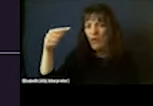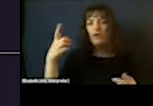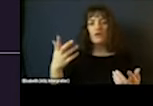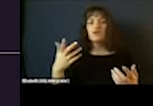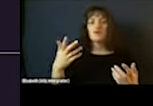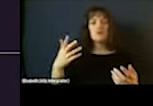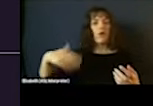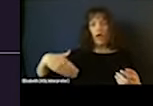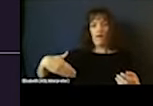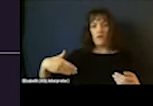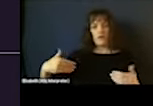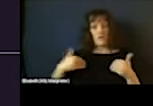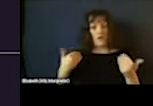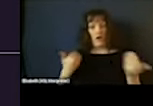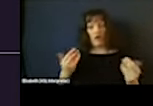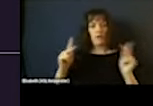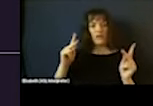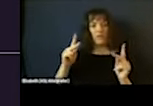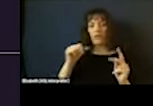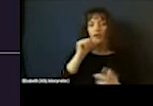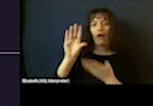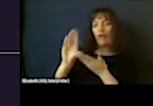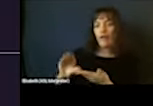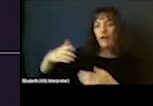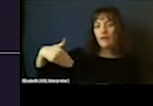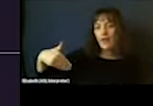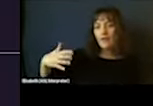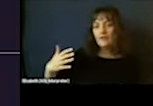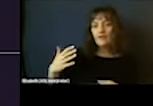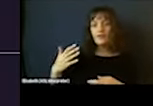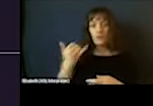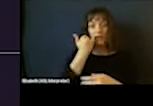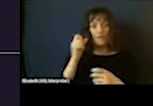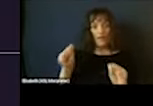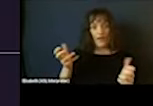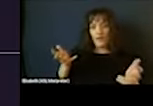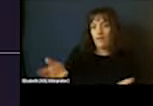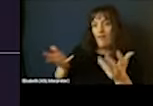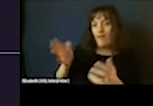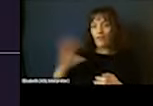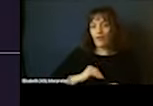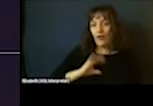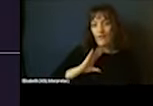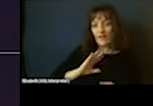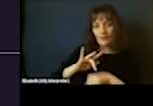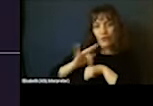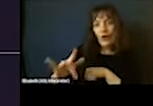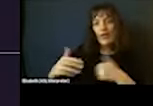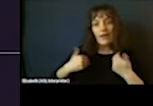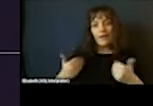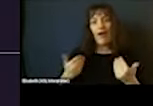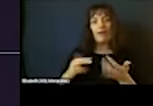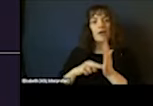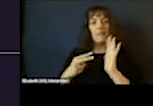at a younger age, it's much more likely that that confidence will carry through, and that sense of self, that sense of ability will carry on to much older